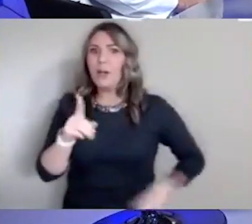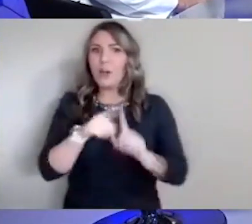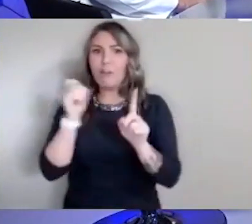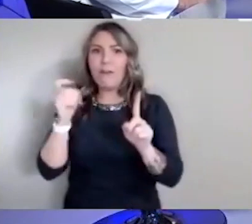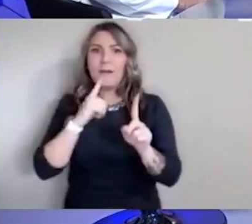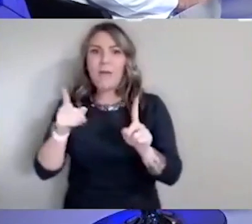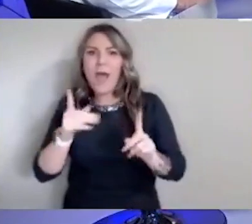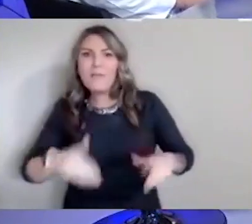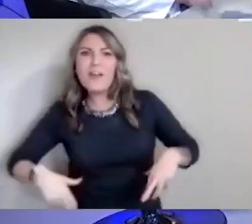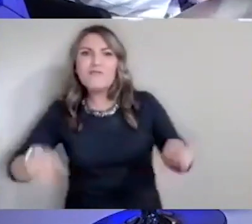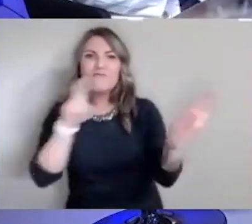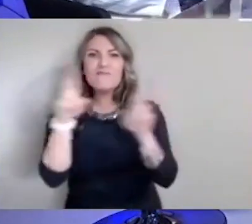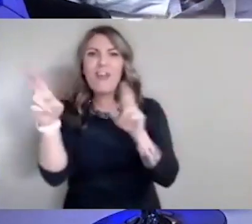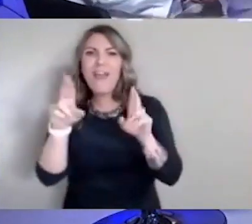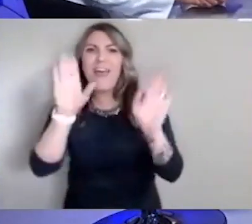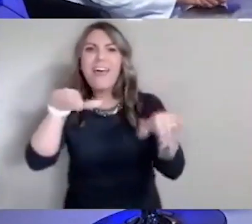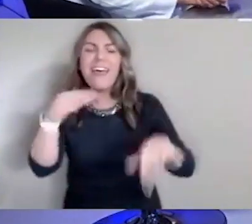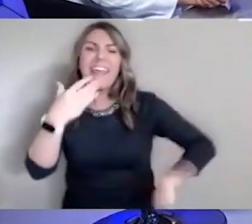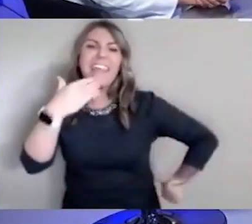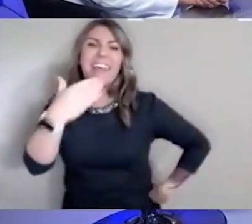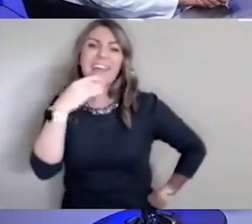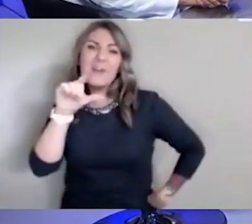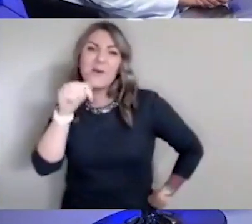you, Logan.